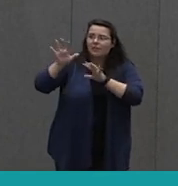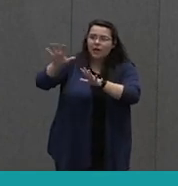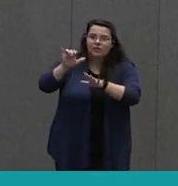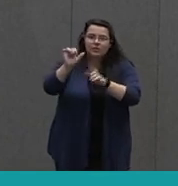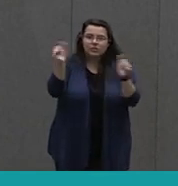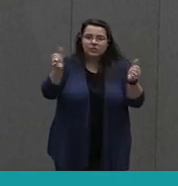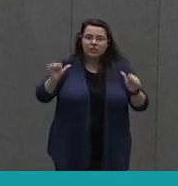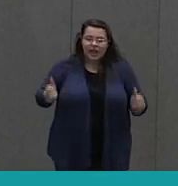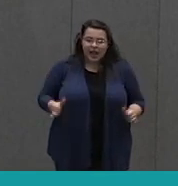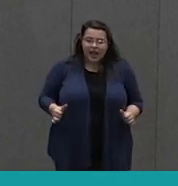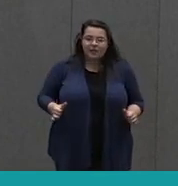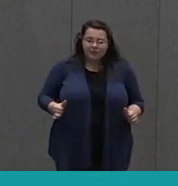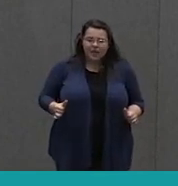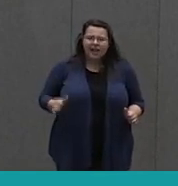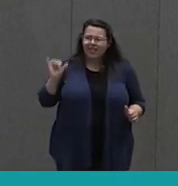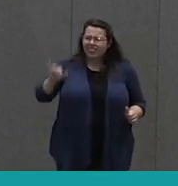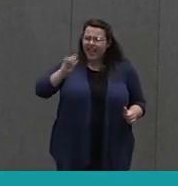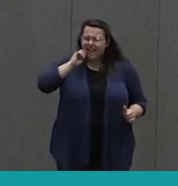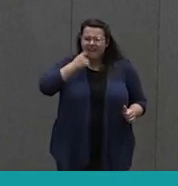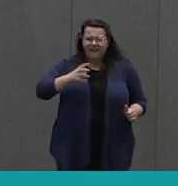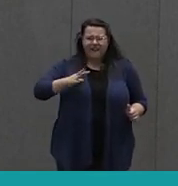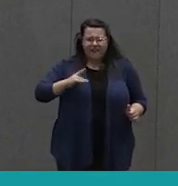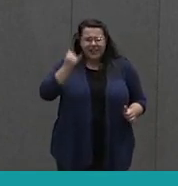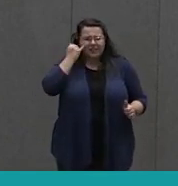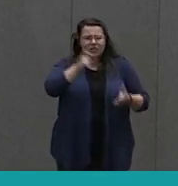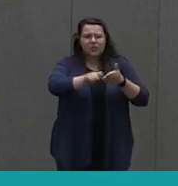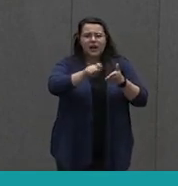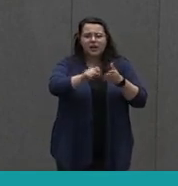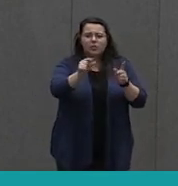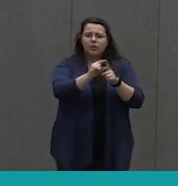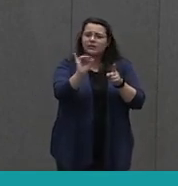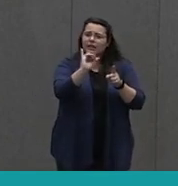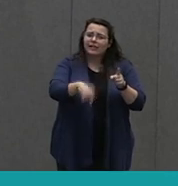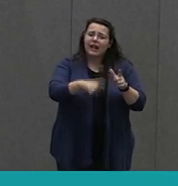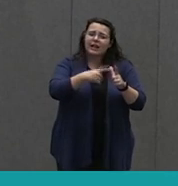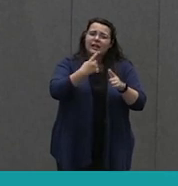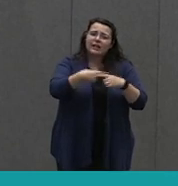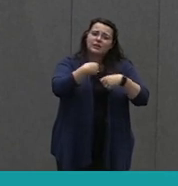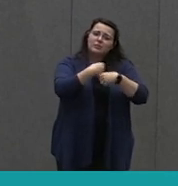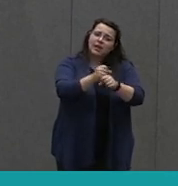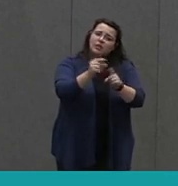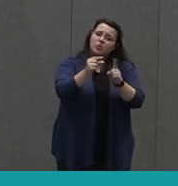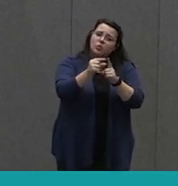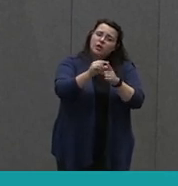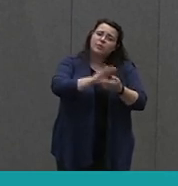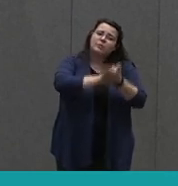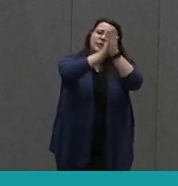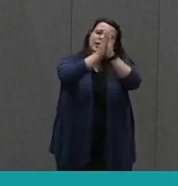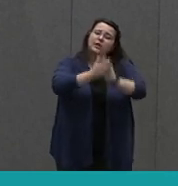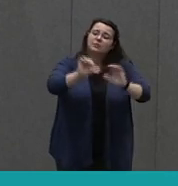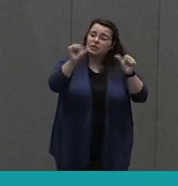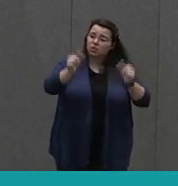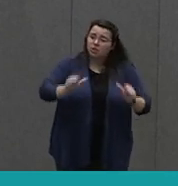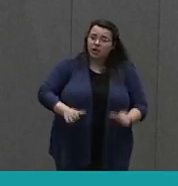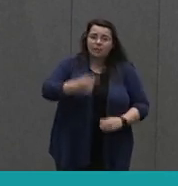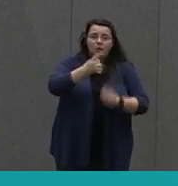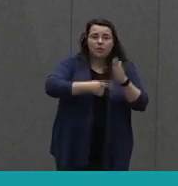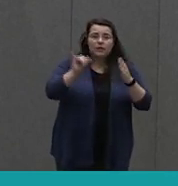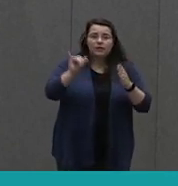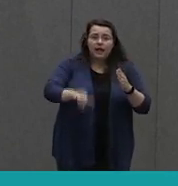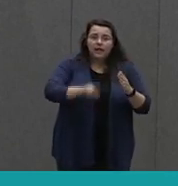that? You think I stink? Woo-wee, do I ever? No skunk ever stunk